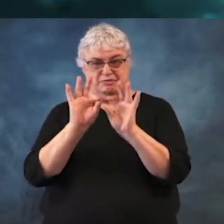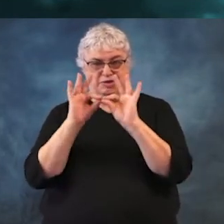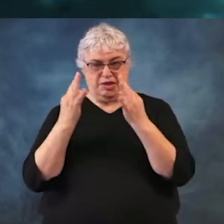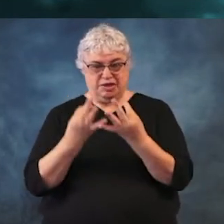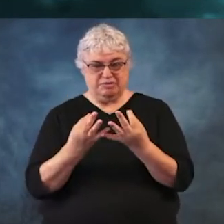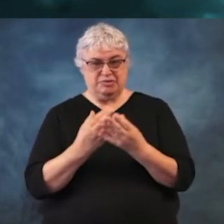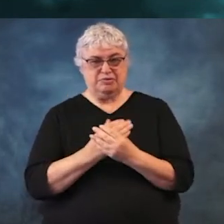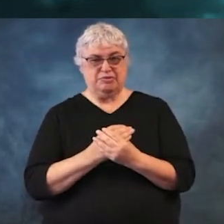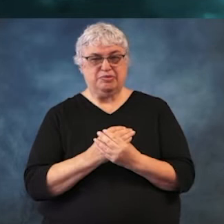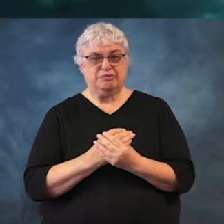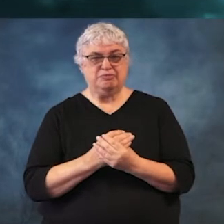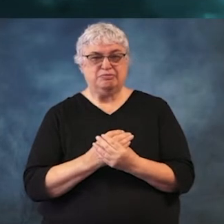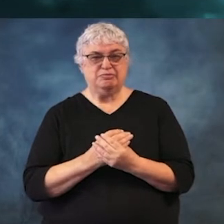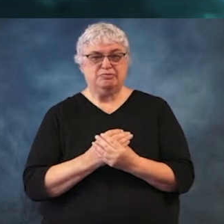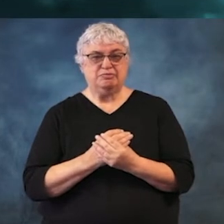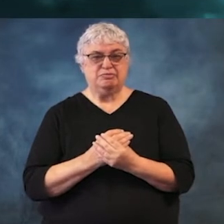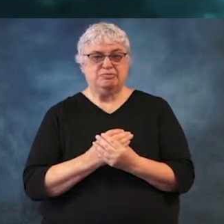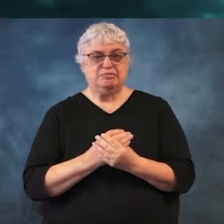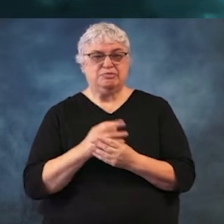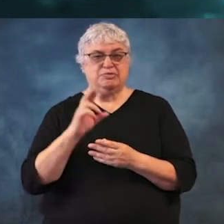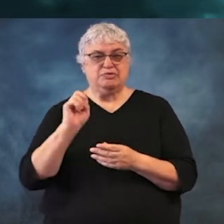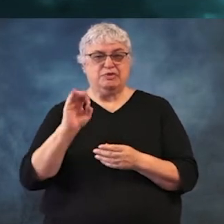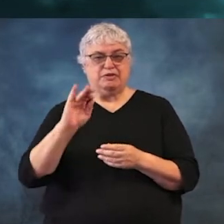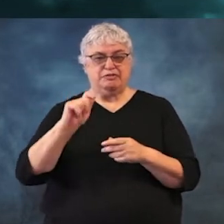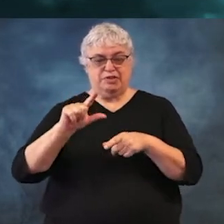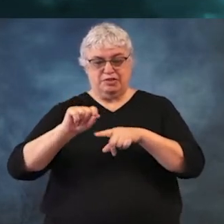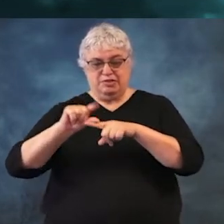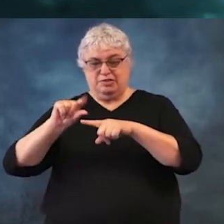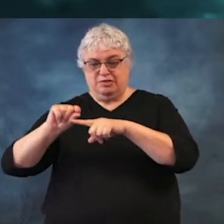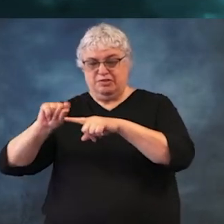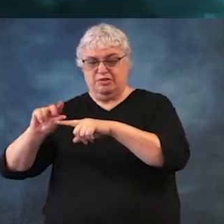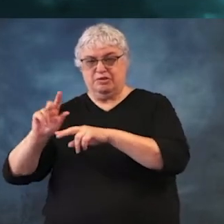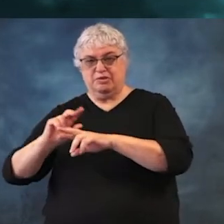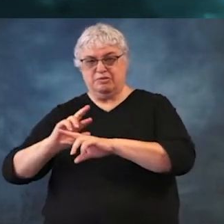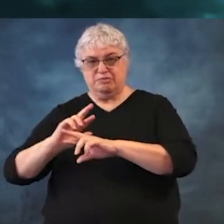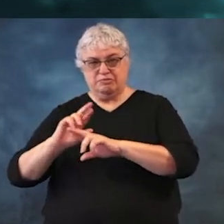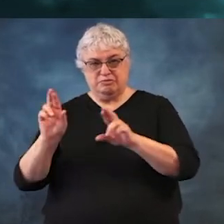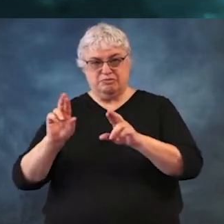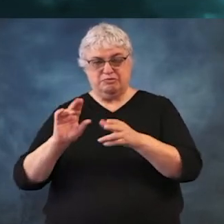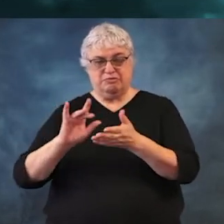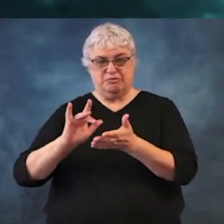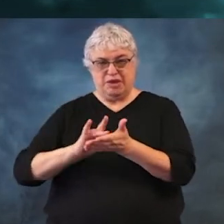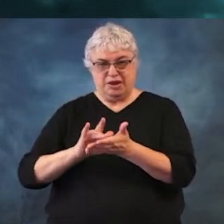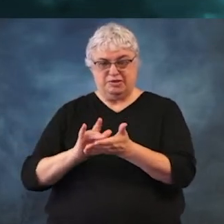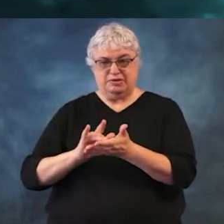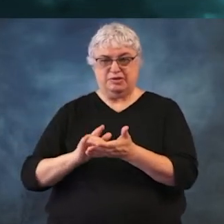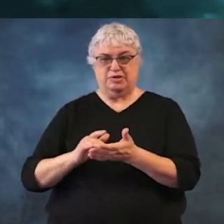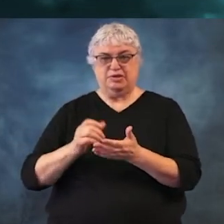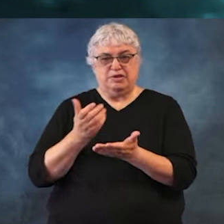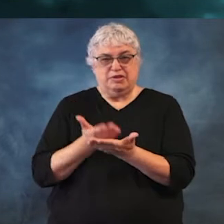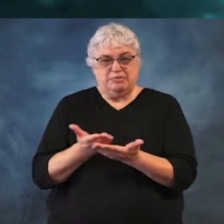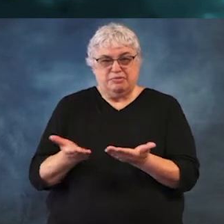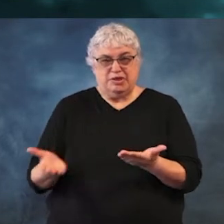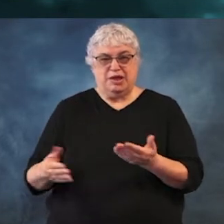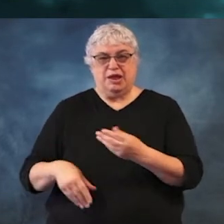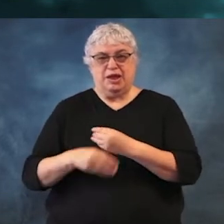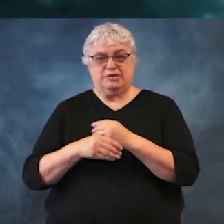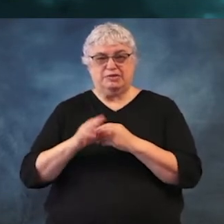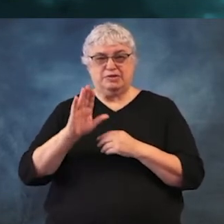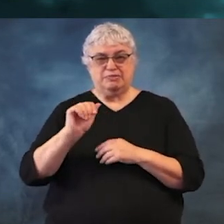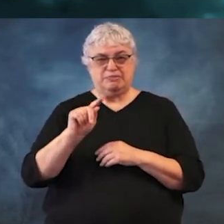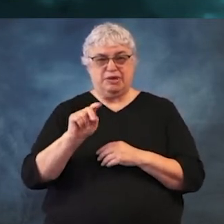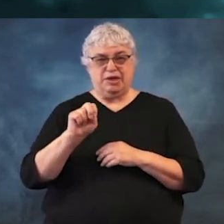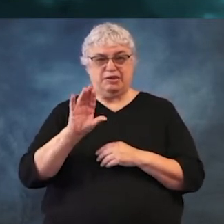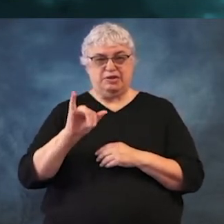and to refill prescriptions ahead of time, to have medications ready, supplies, extra batteries